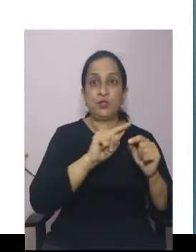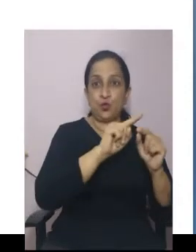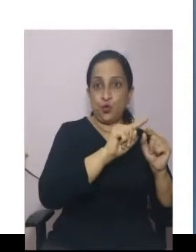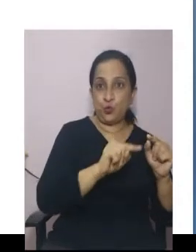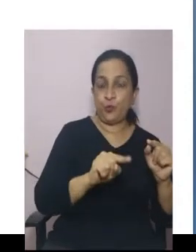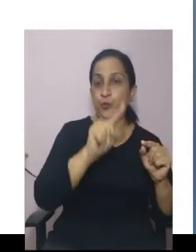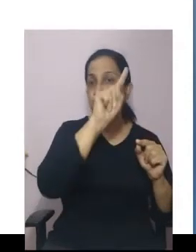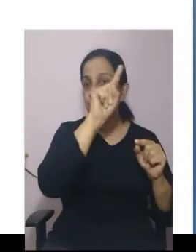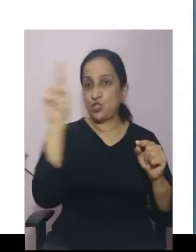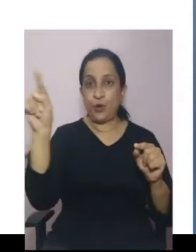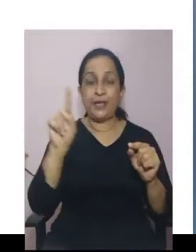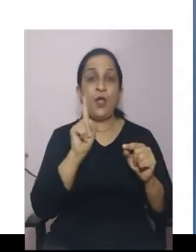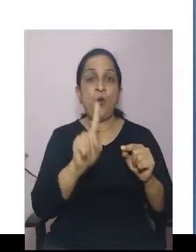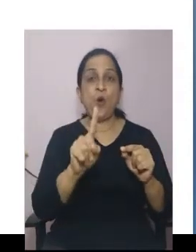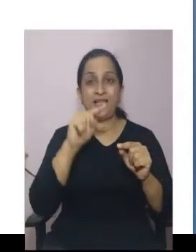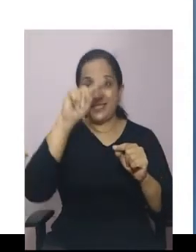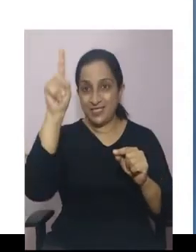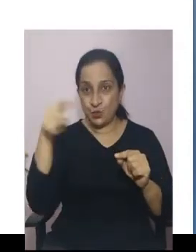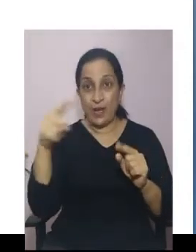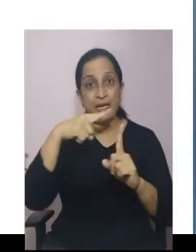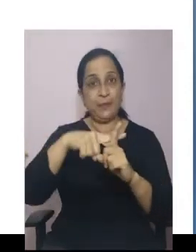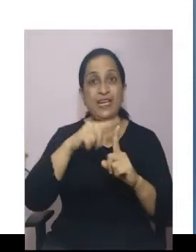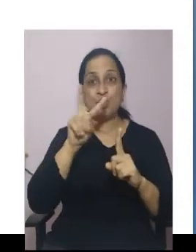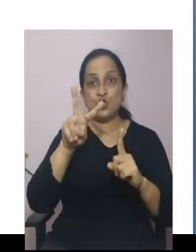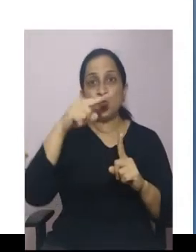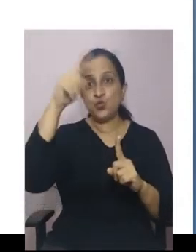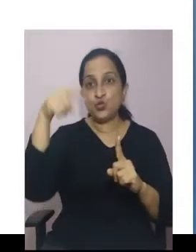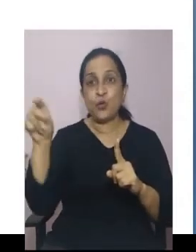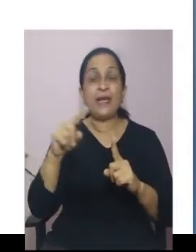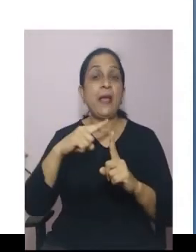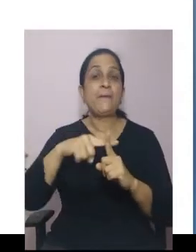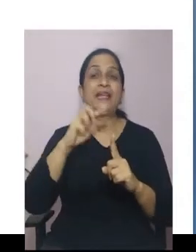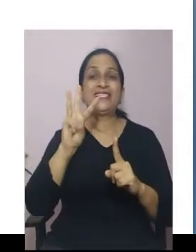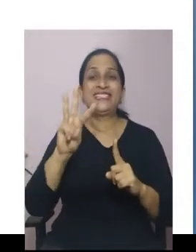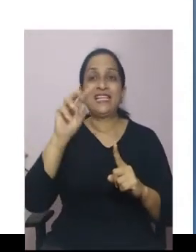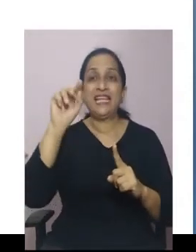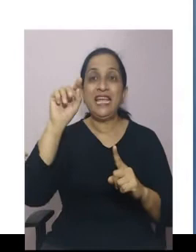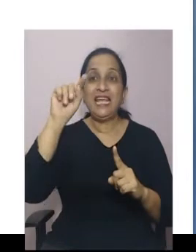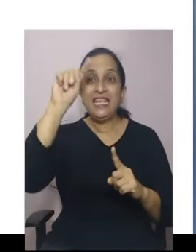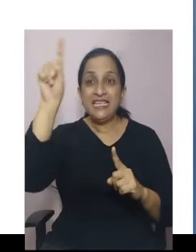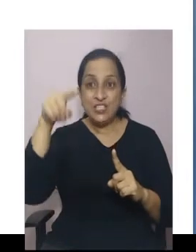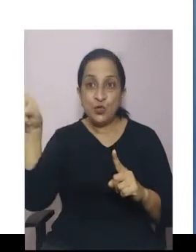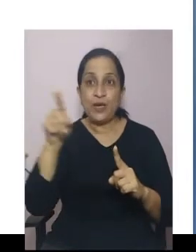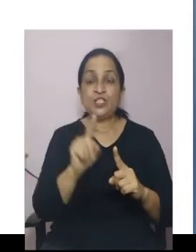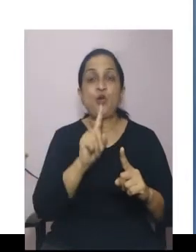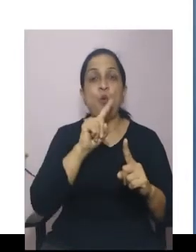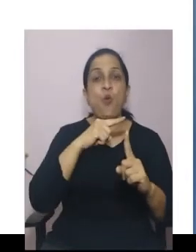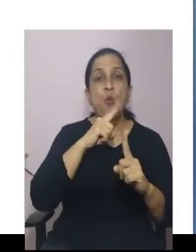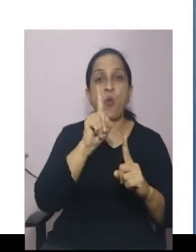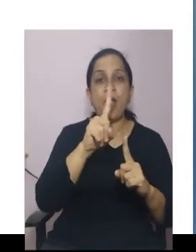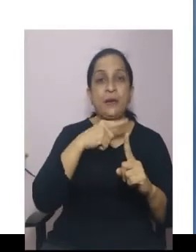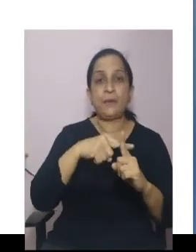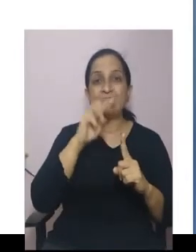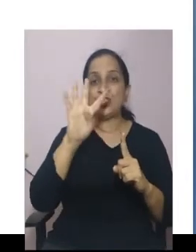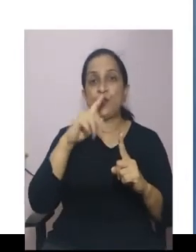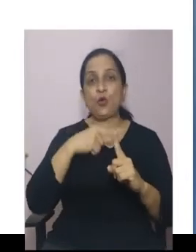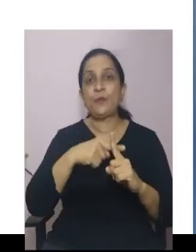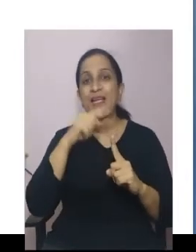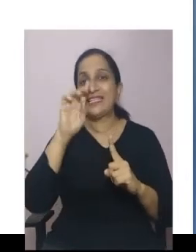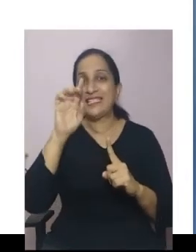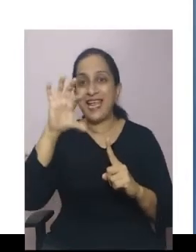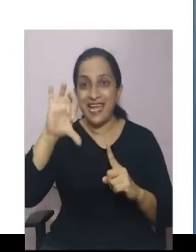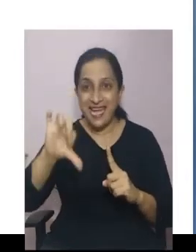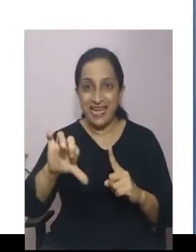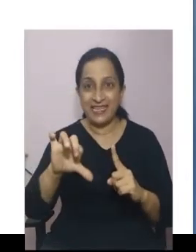ijk coefficient, that is 1 squared plus 2 squared plus 3 squared. So it is 1 plus 4, 5 plus 9, 14.